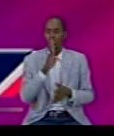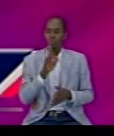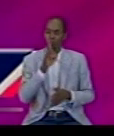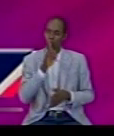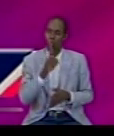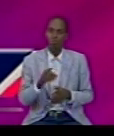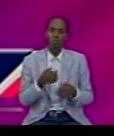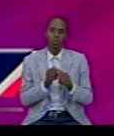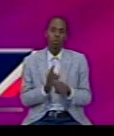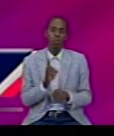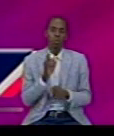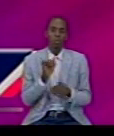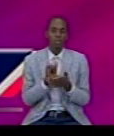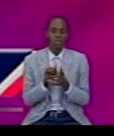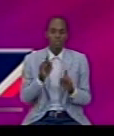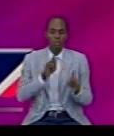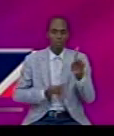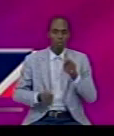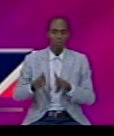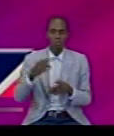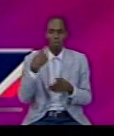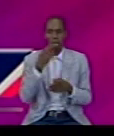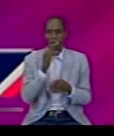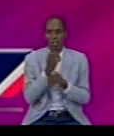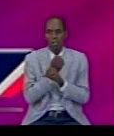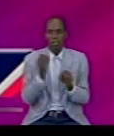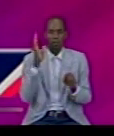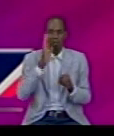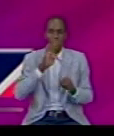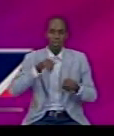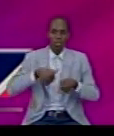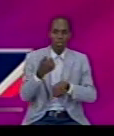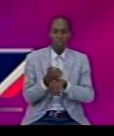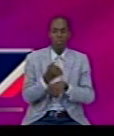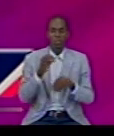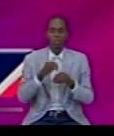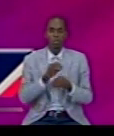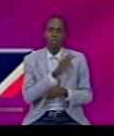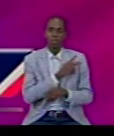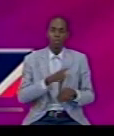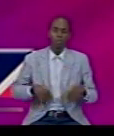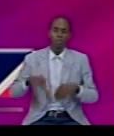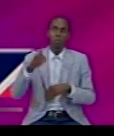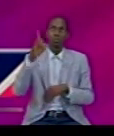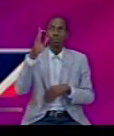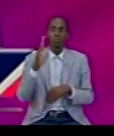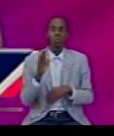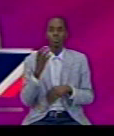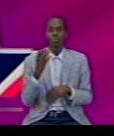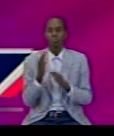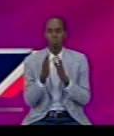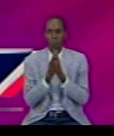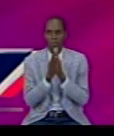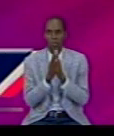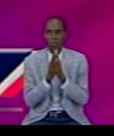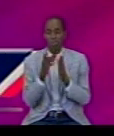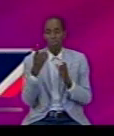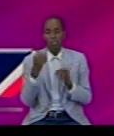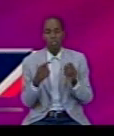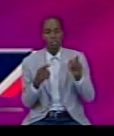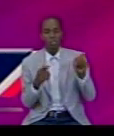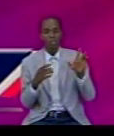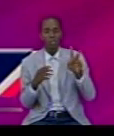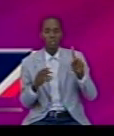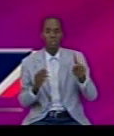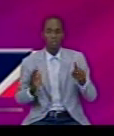will be established in the kingdom of God. And as we pray, they will be established in Jesus' name. The GCK